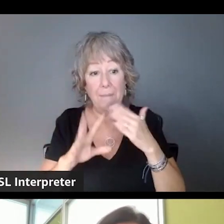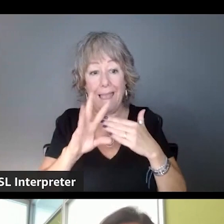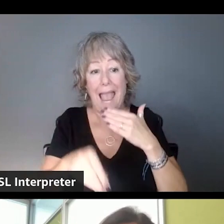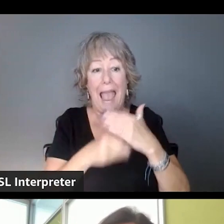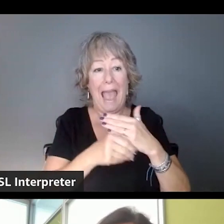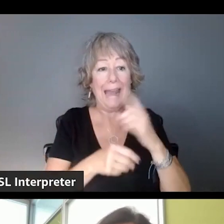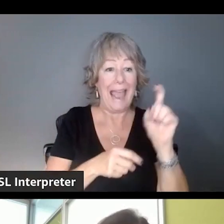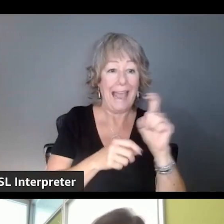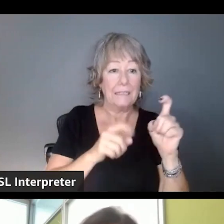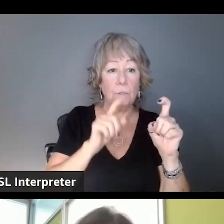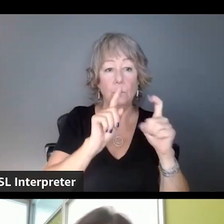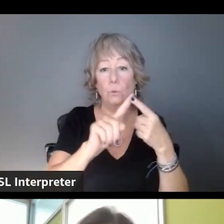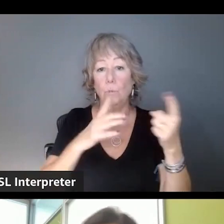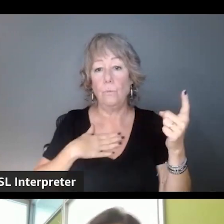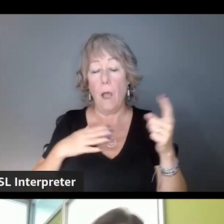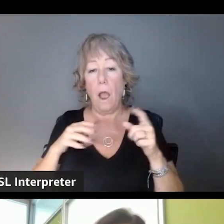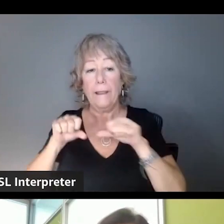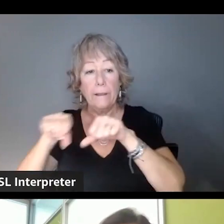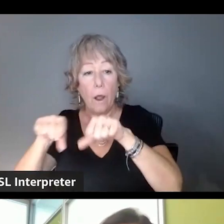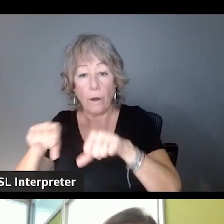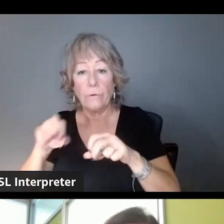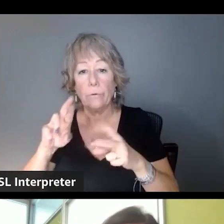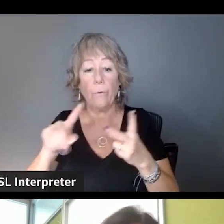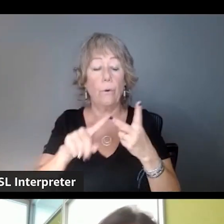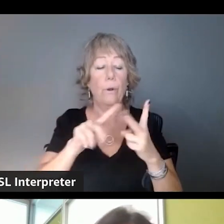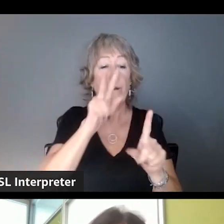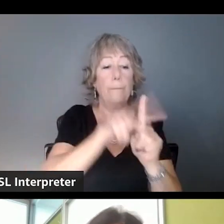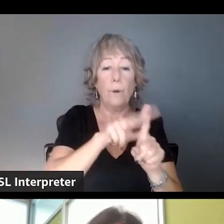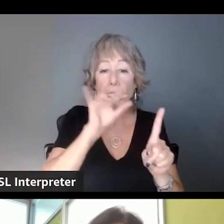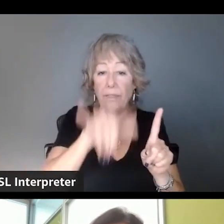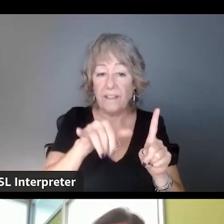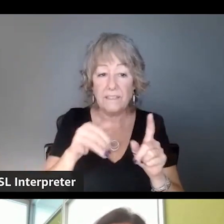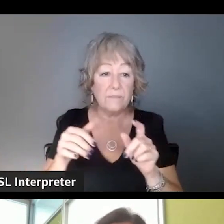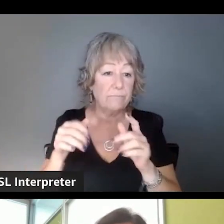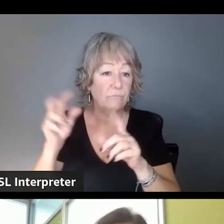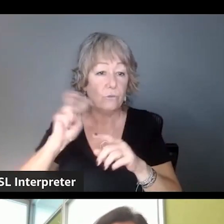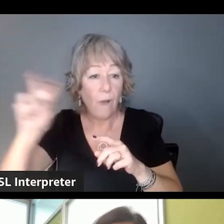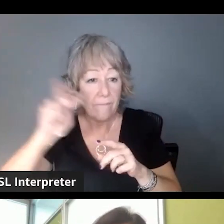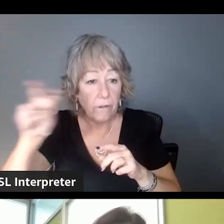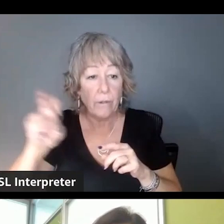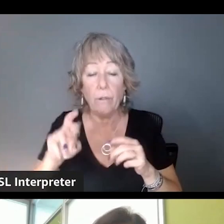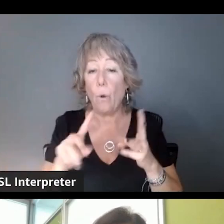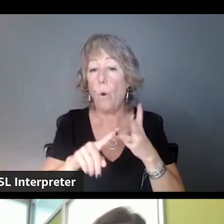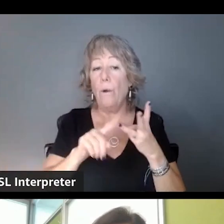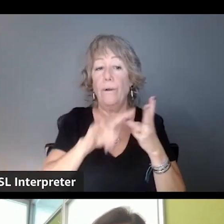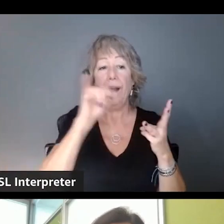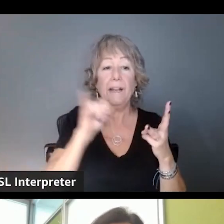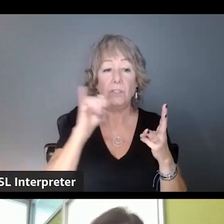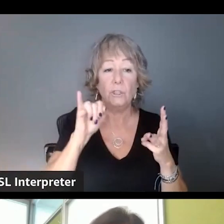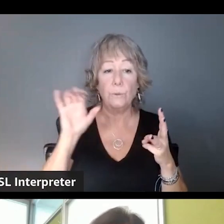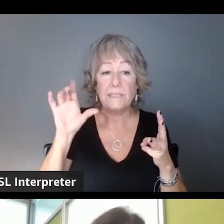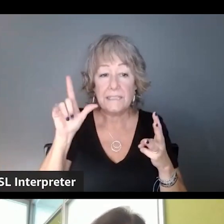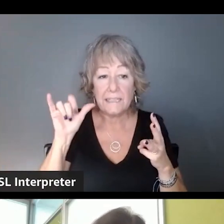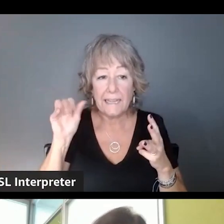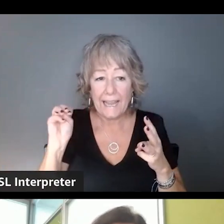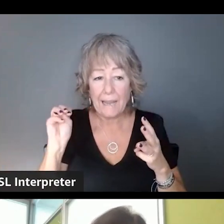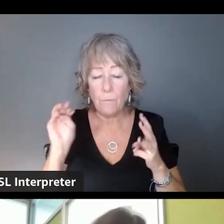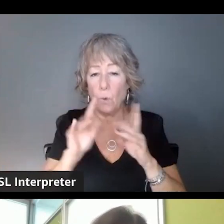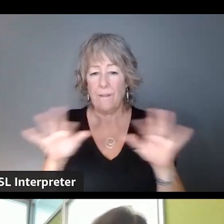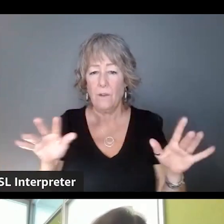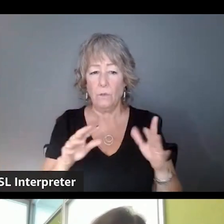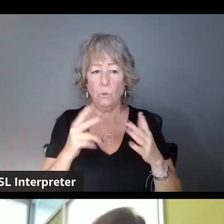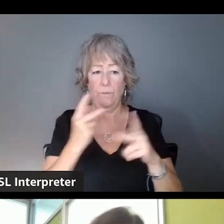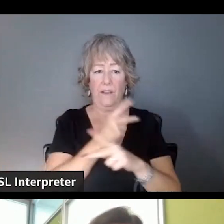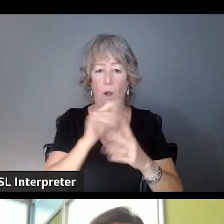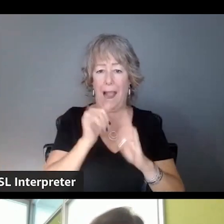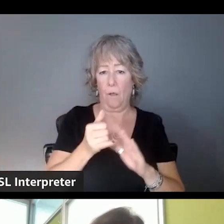to my cart or book this travel, or you're processing insurance claims. So really using these foundation models in workflows and building agents